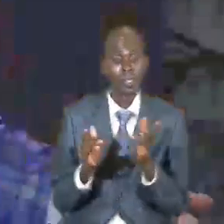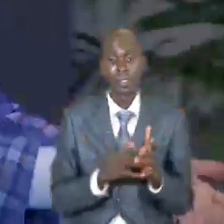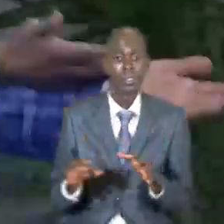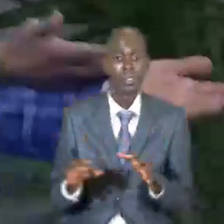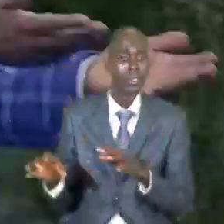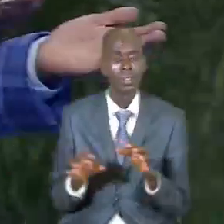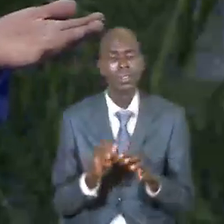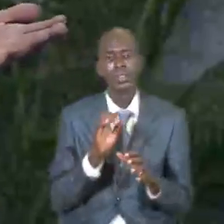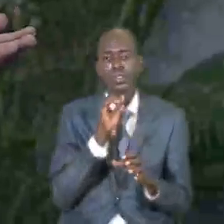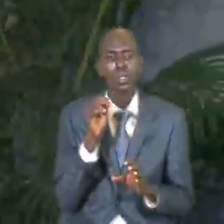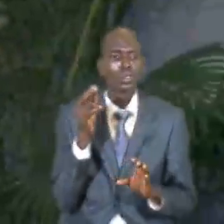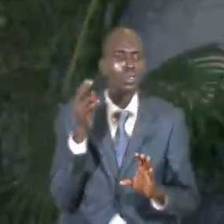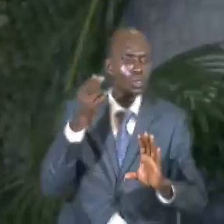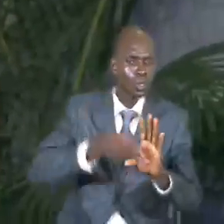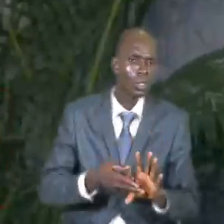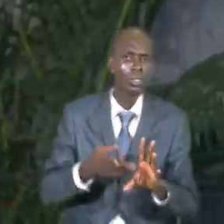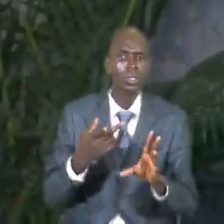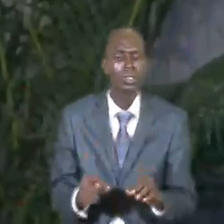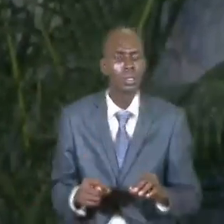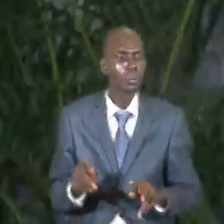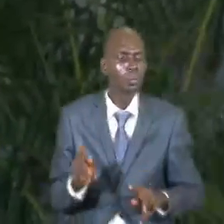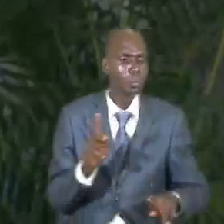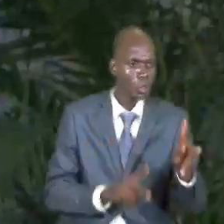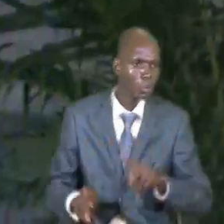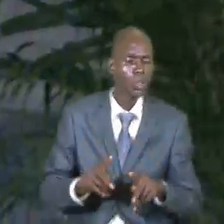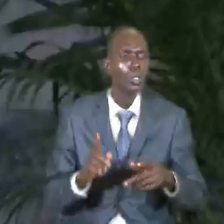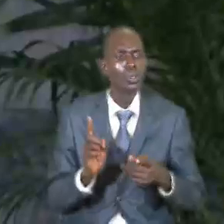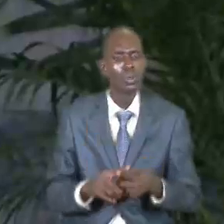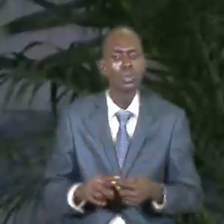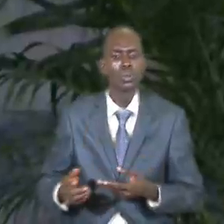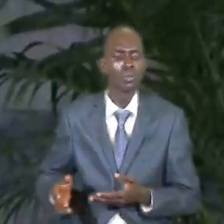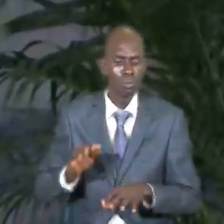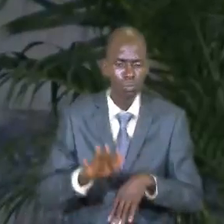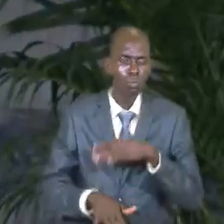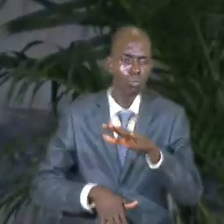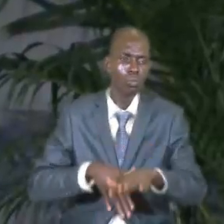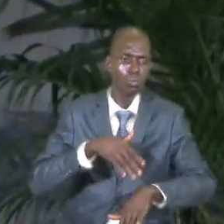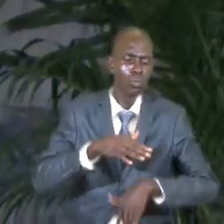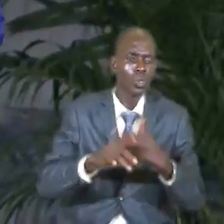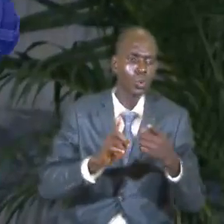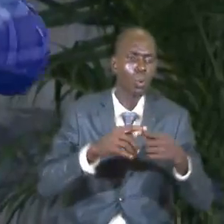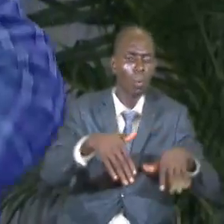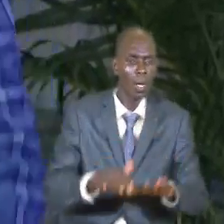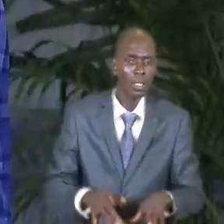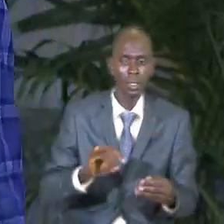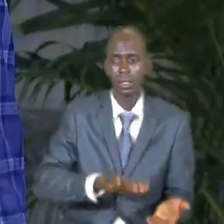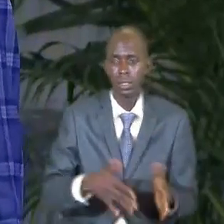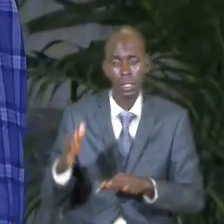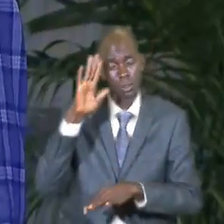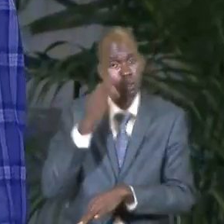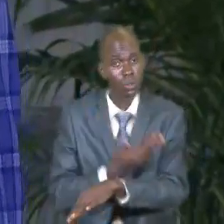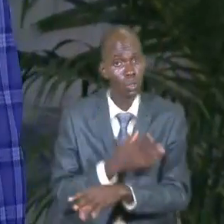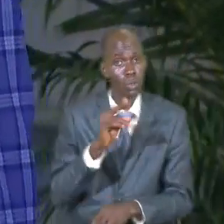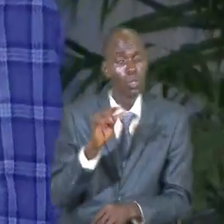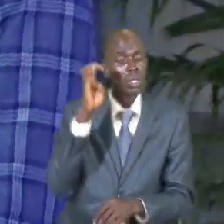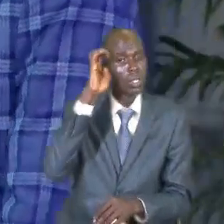on marching with them to go and bury the dead son. He interrupted that